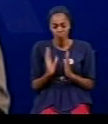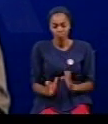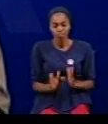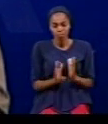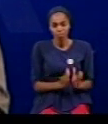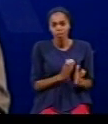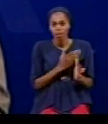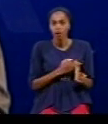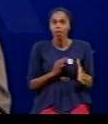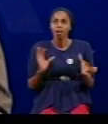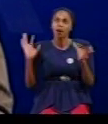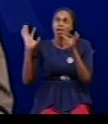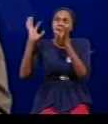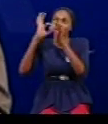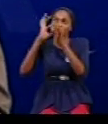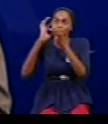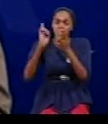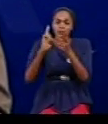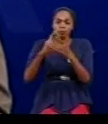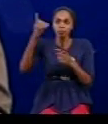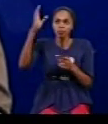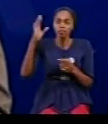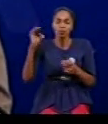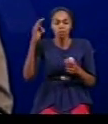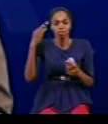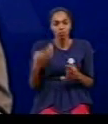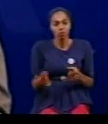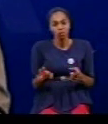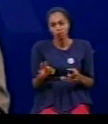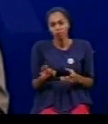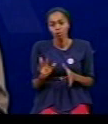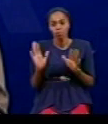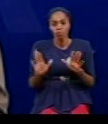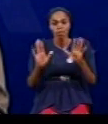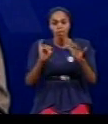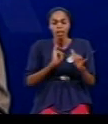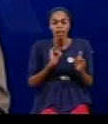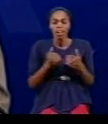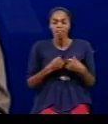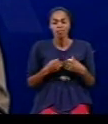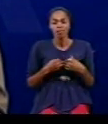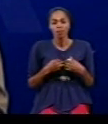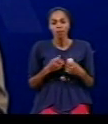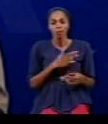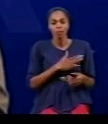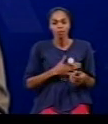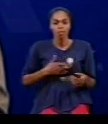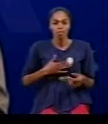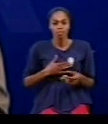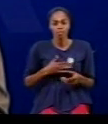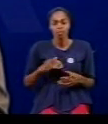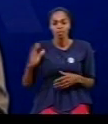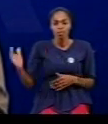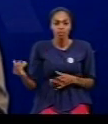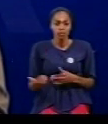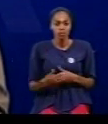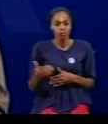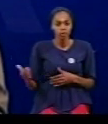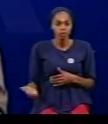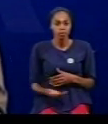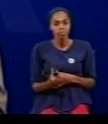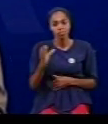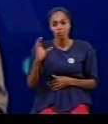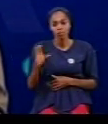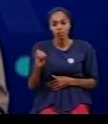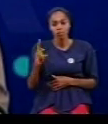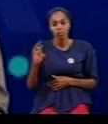of miracles, I have the pleasure to invite to the stage Corey Voss, a gifted